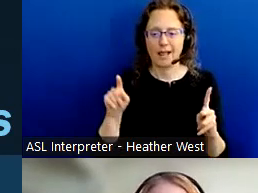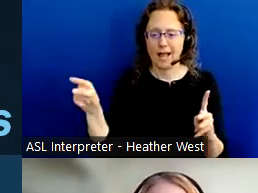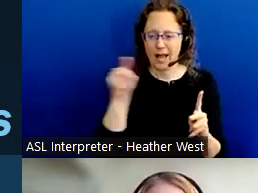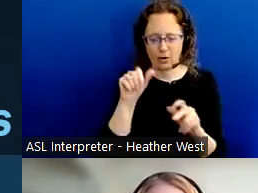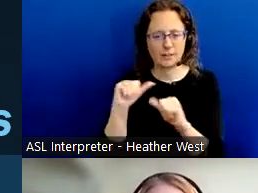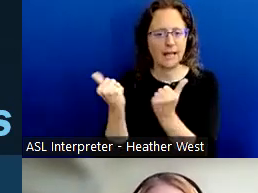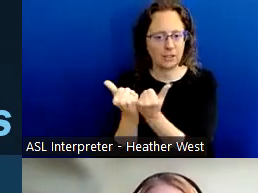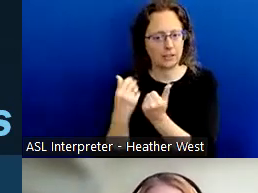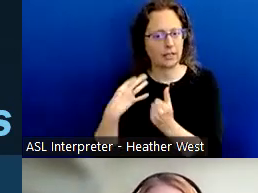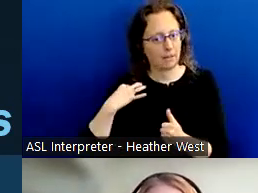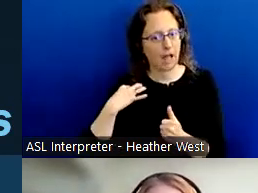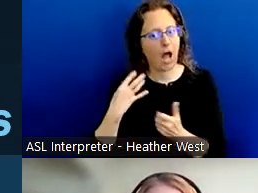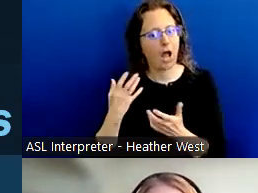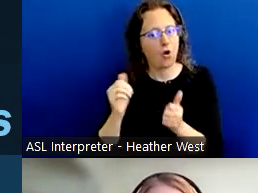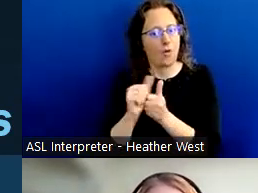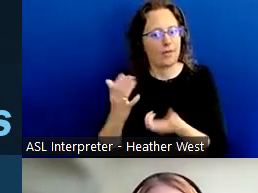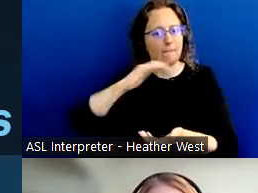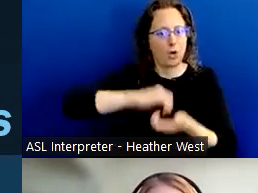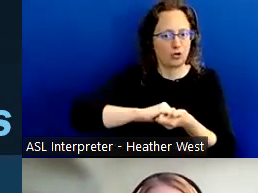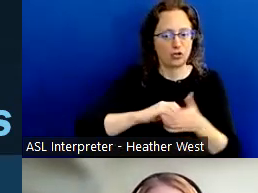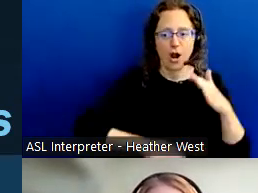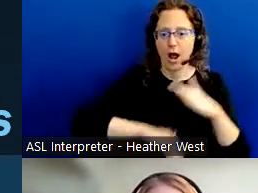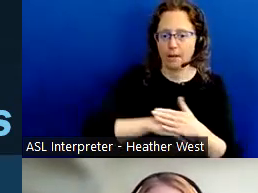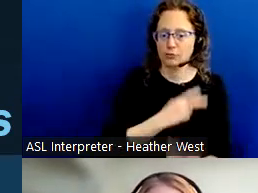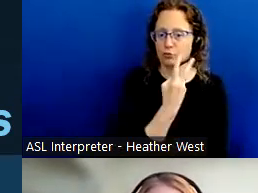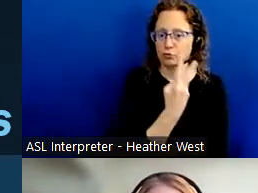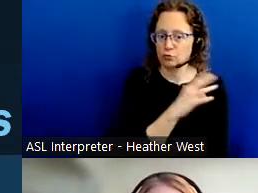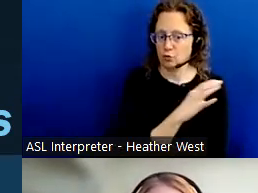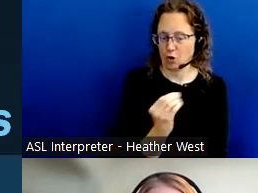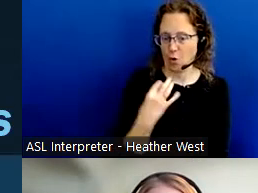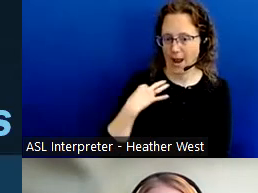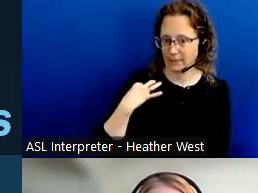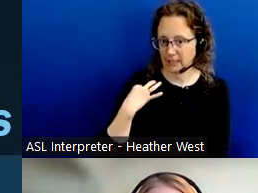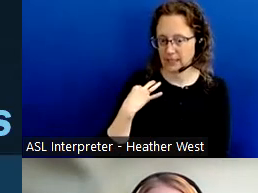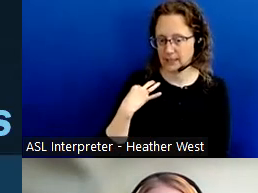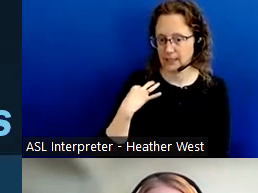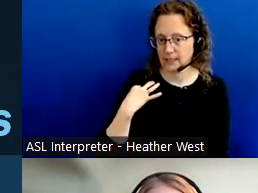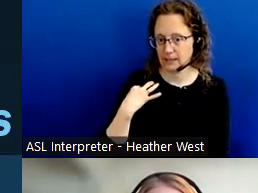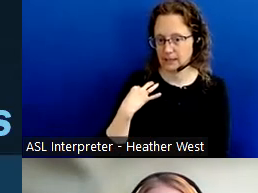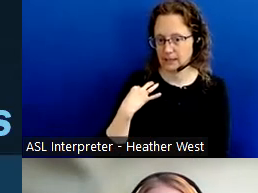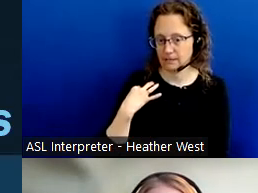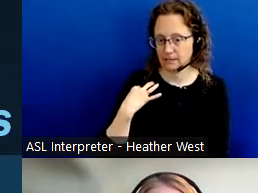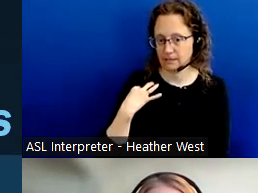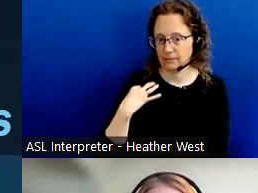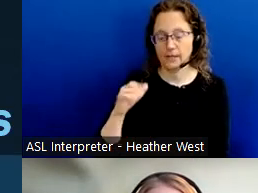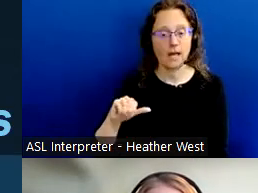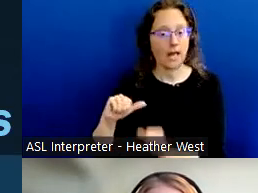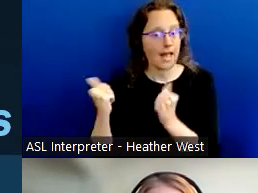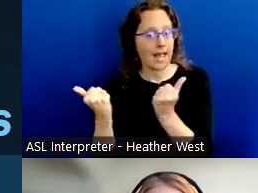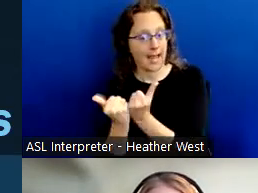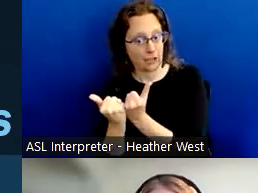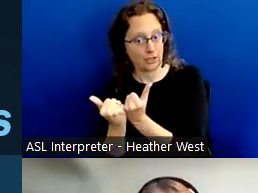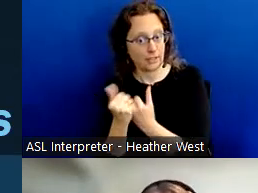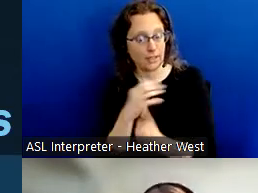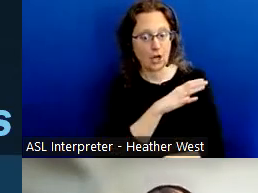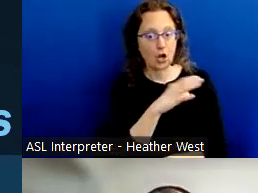apply via a partnership with up to 2 co-applicants. Under an agency and co-applicant